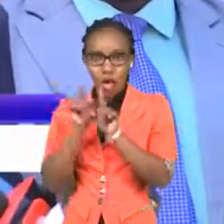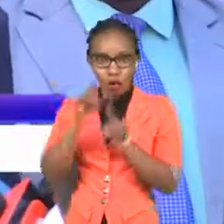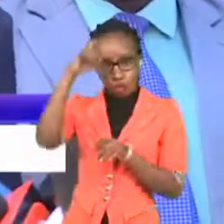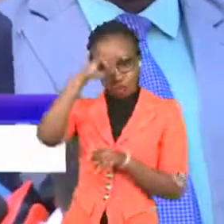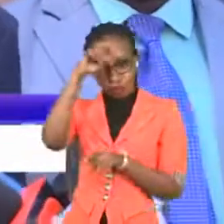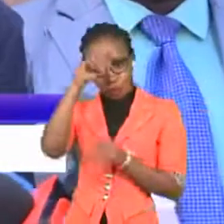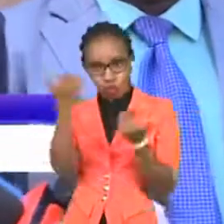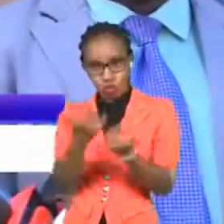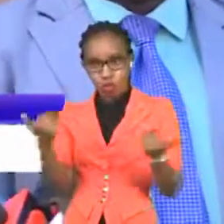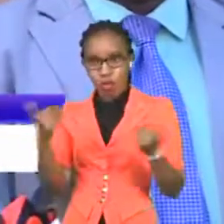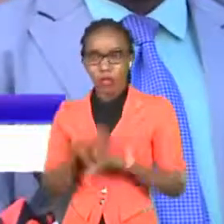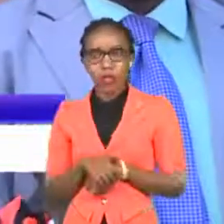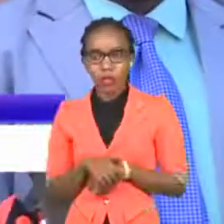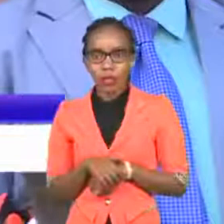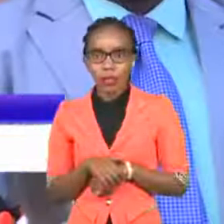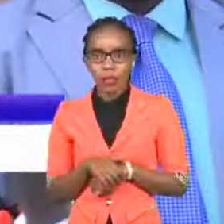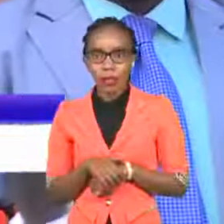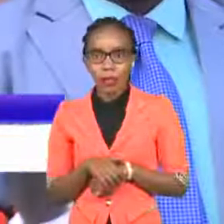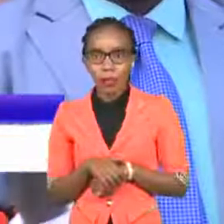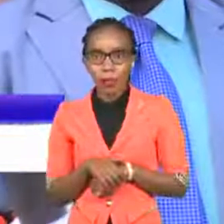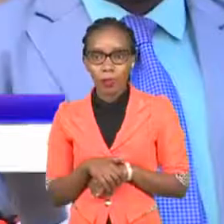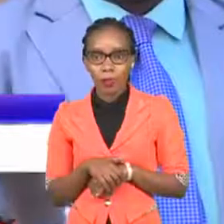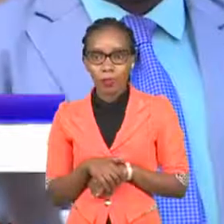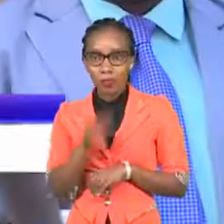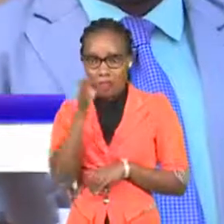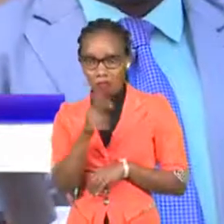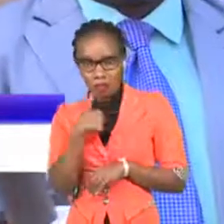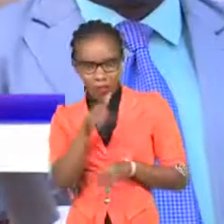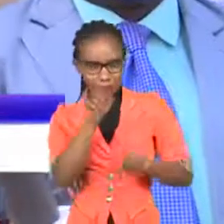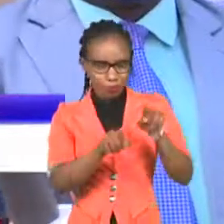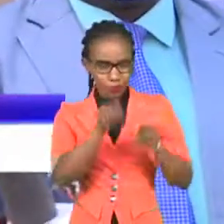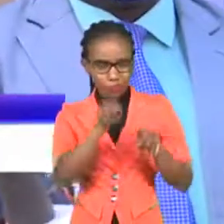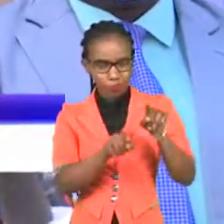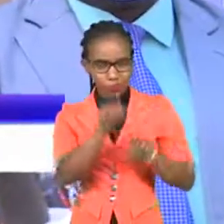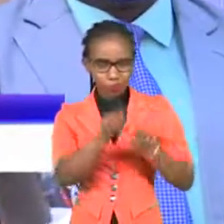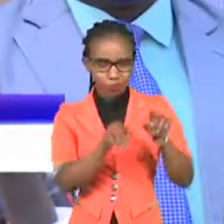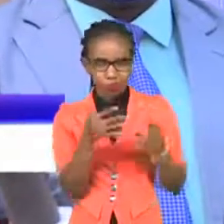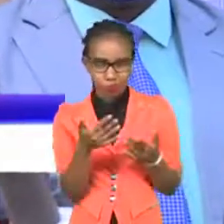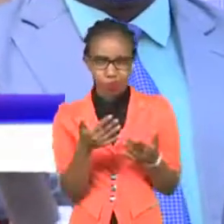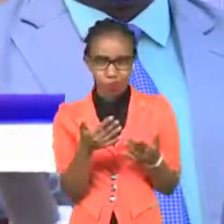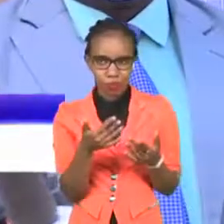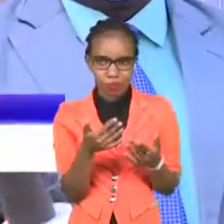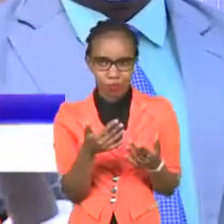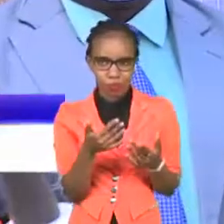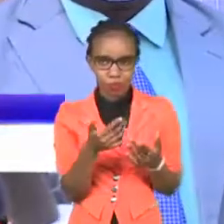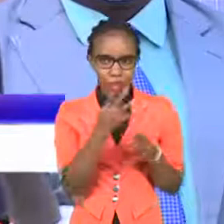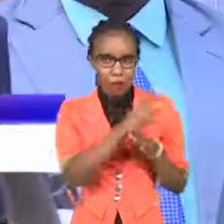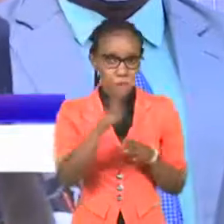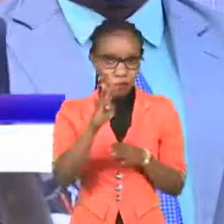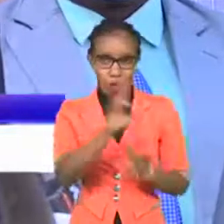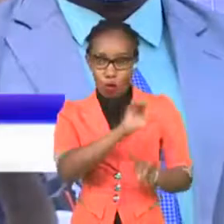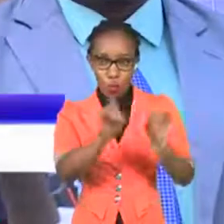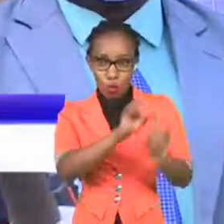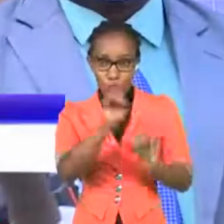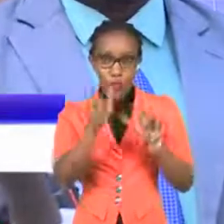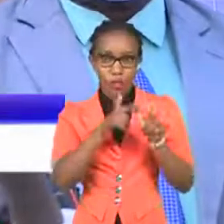of those children. Now, when they are at random, and if I was to score them at a higher question, which is actually from 4 questions, I